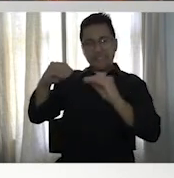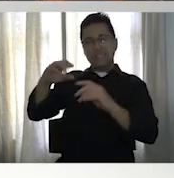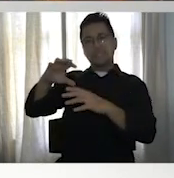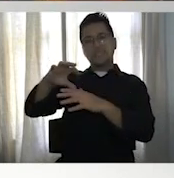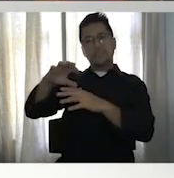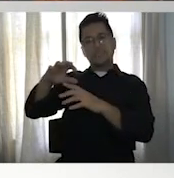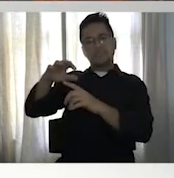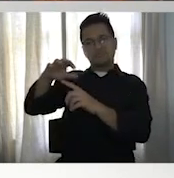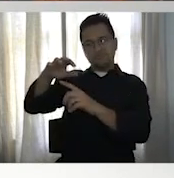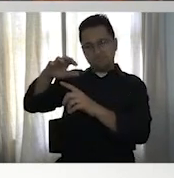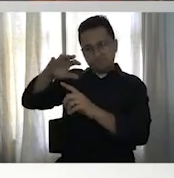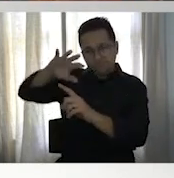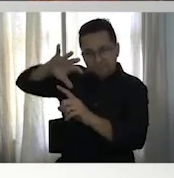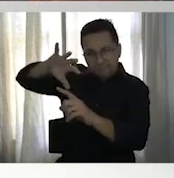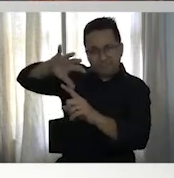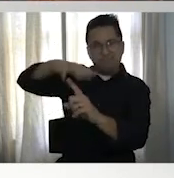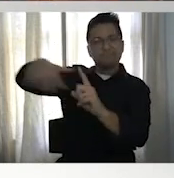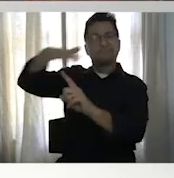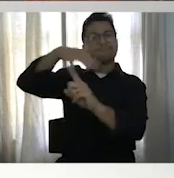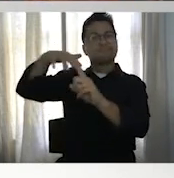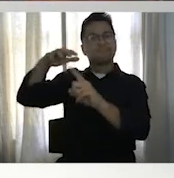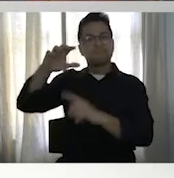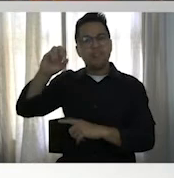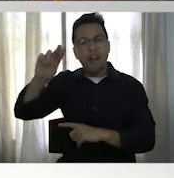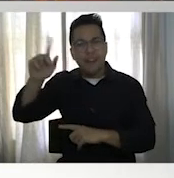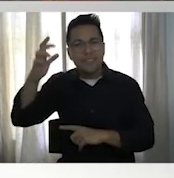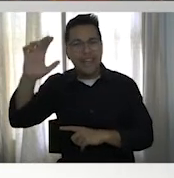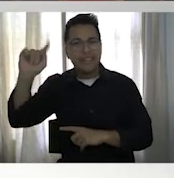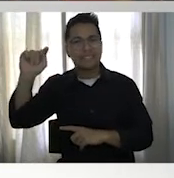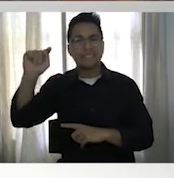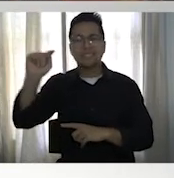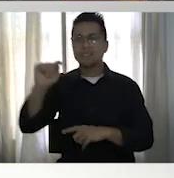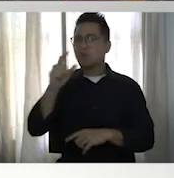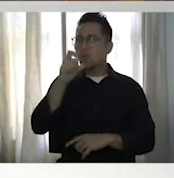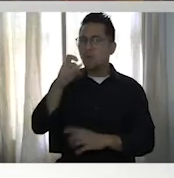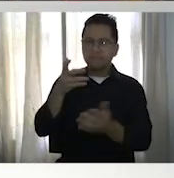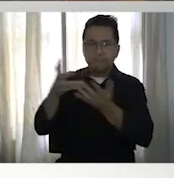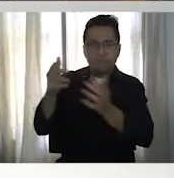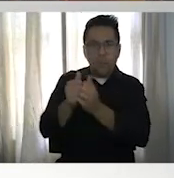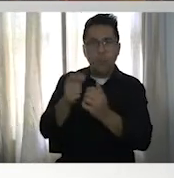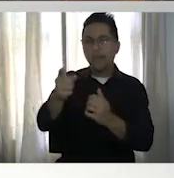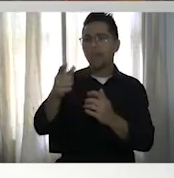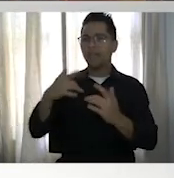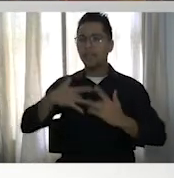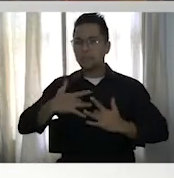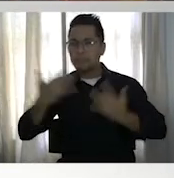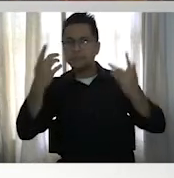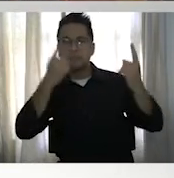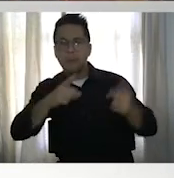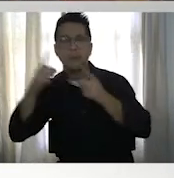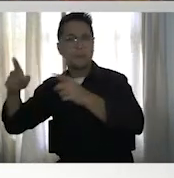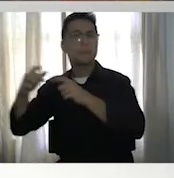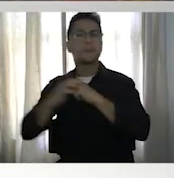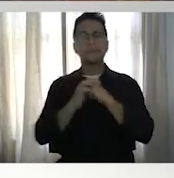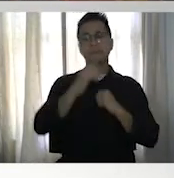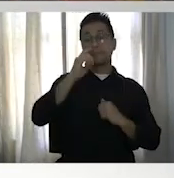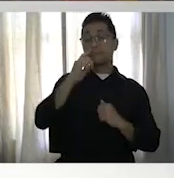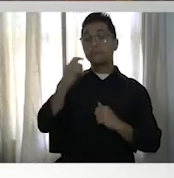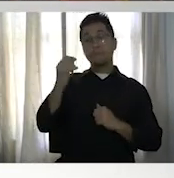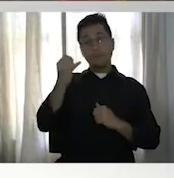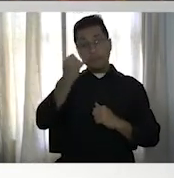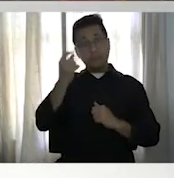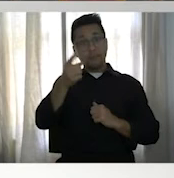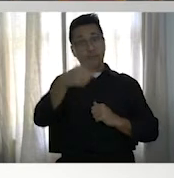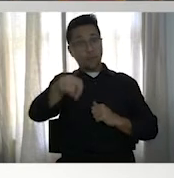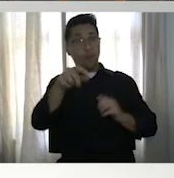context of what is going on, who you are talking to, what is going on. So if nothing else, when you're with your kids